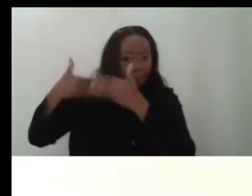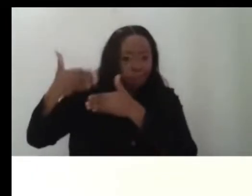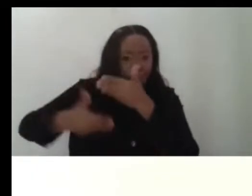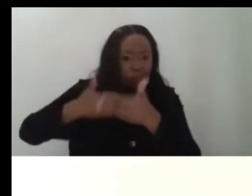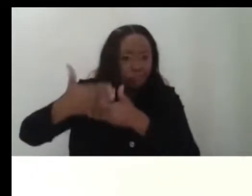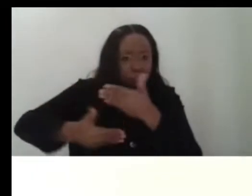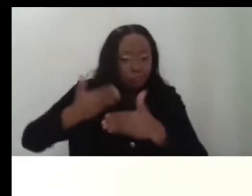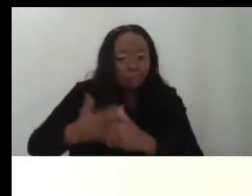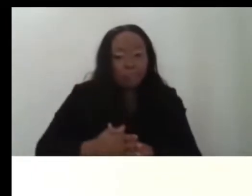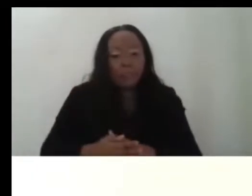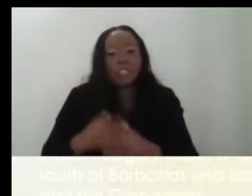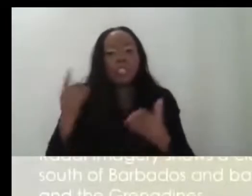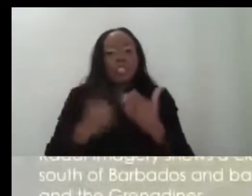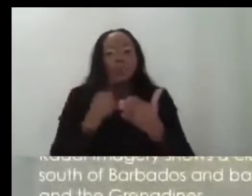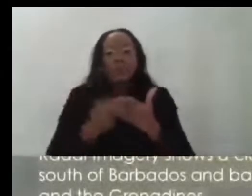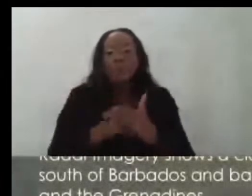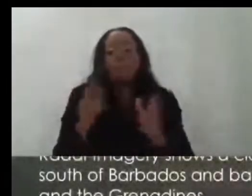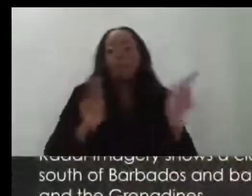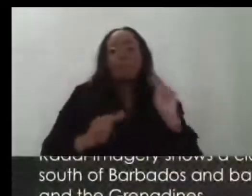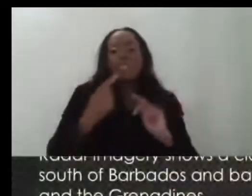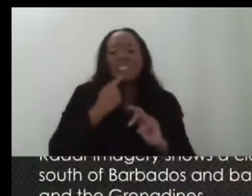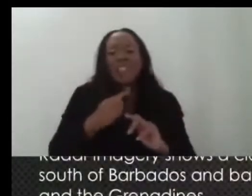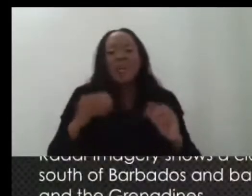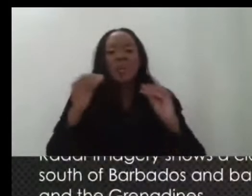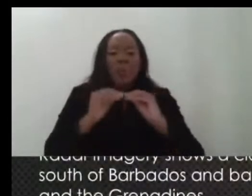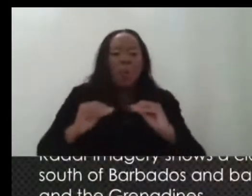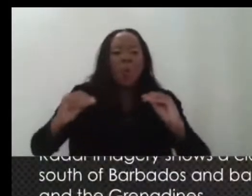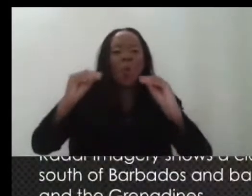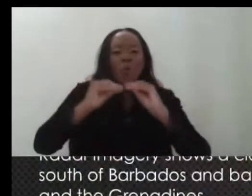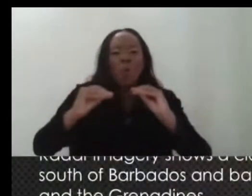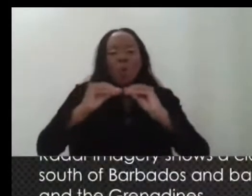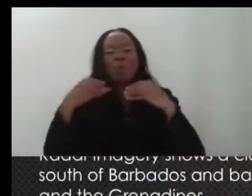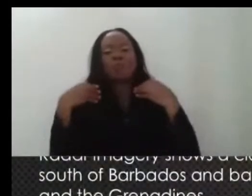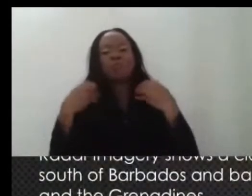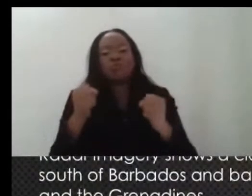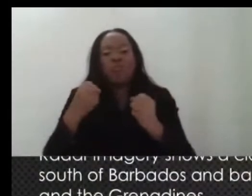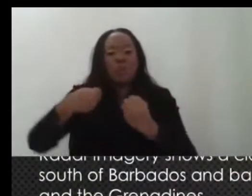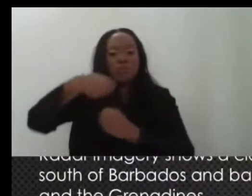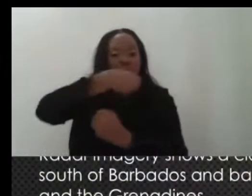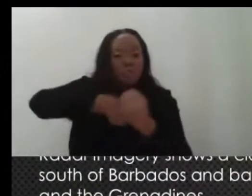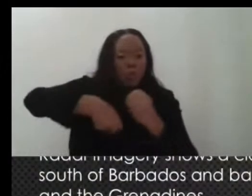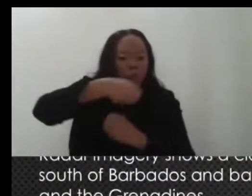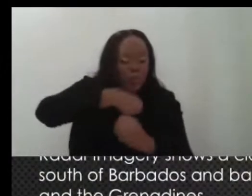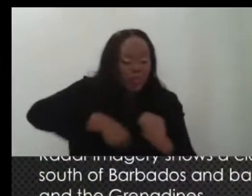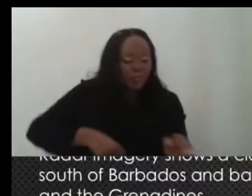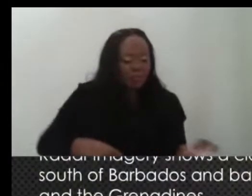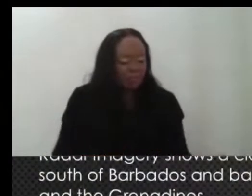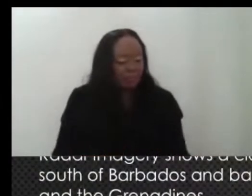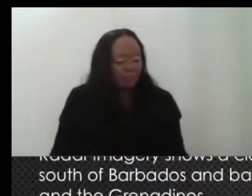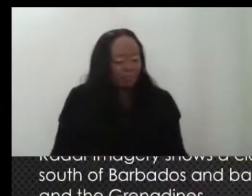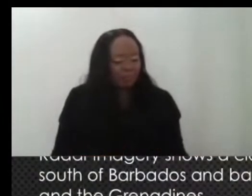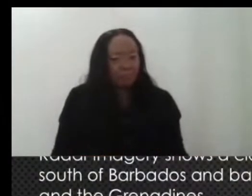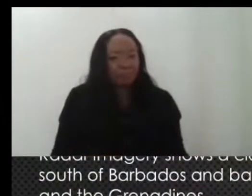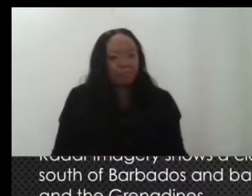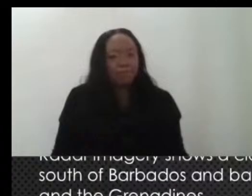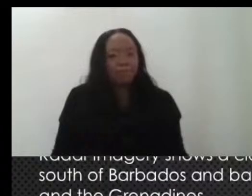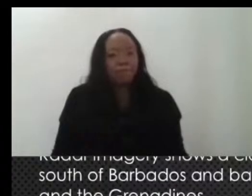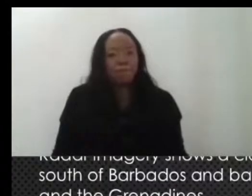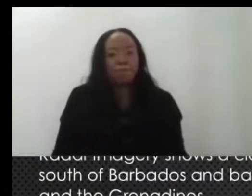lot that we are seeing more and more storms, more intense storms. But I need to relay that to